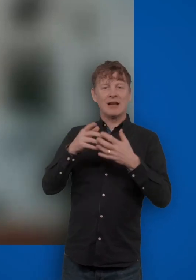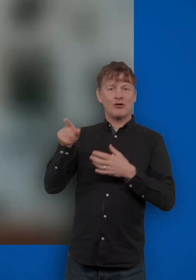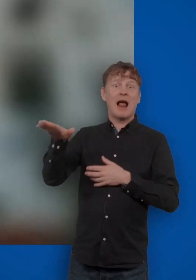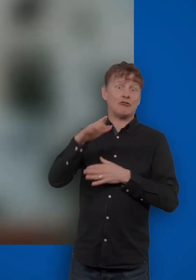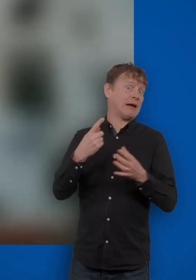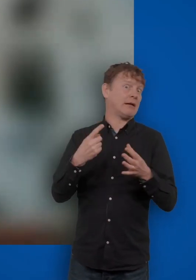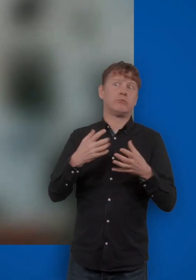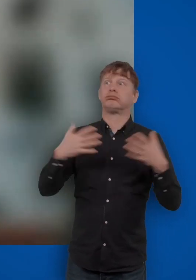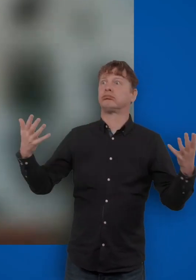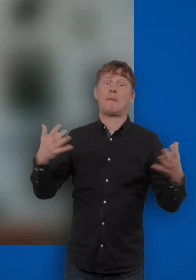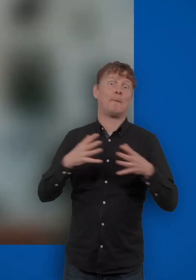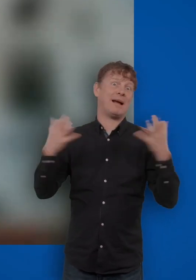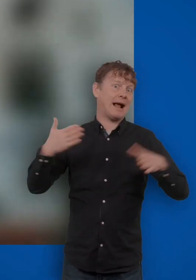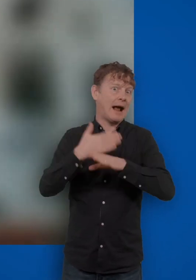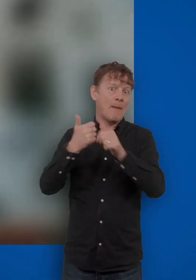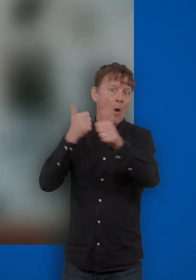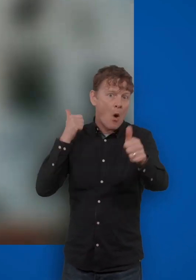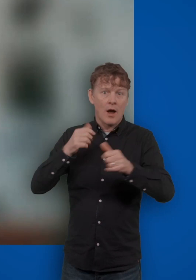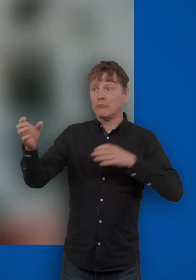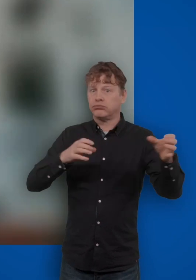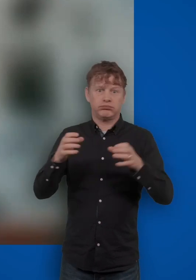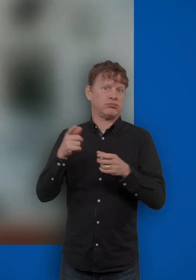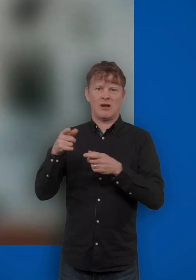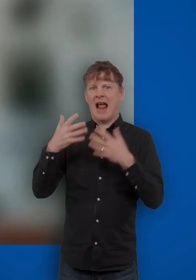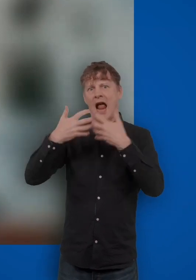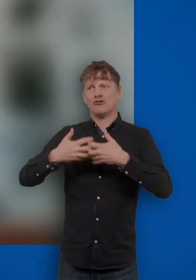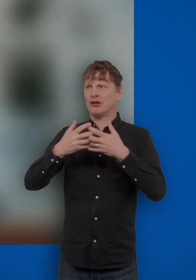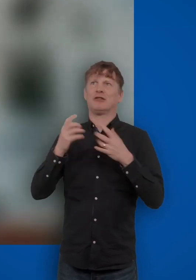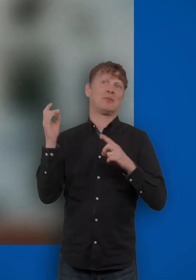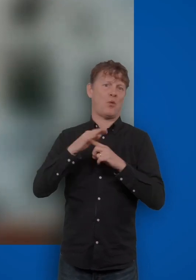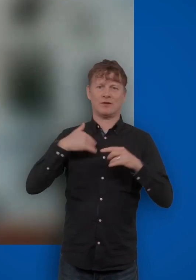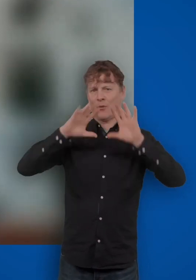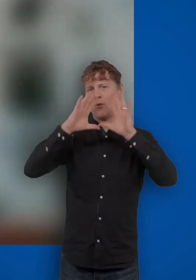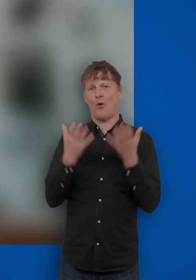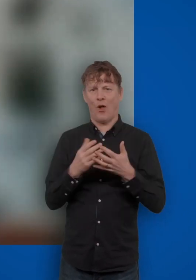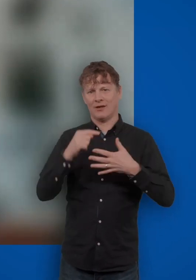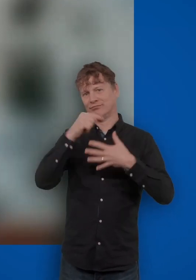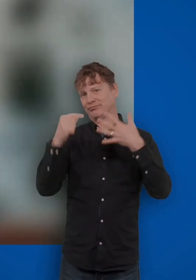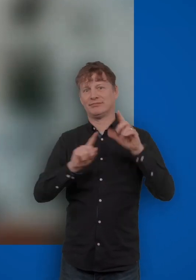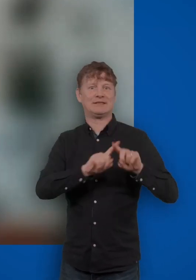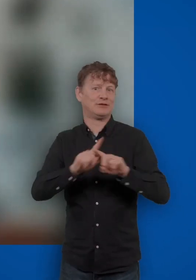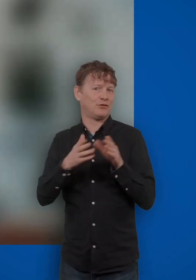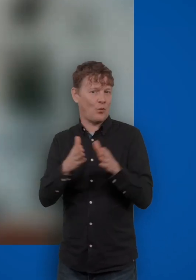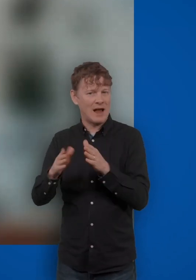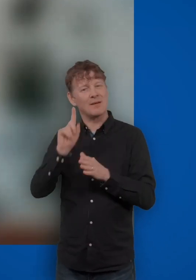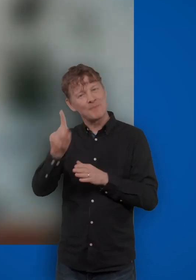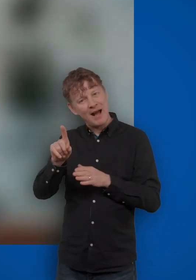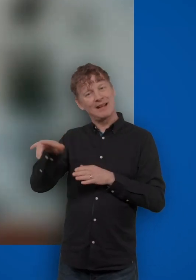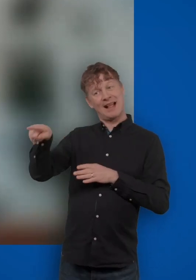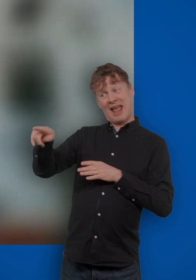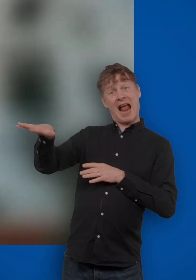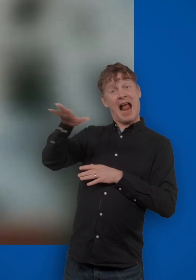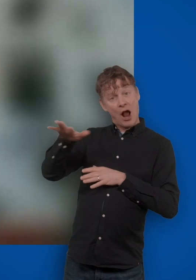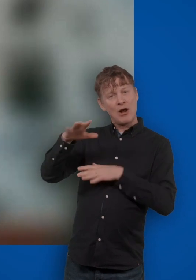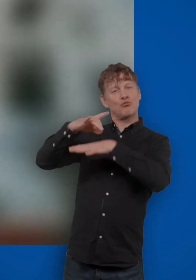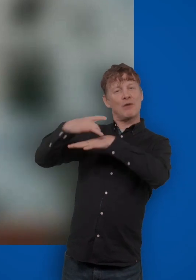a really key employer in the UK and contributes hugely to our lives in all sorts of ways. And at the same time, it struggles